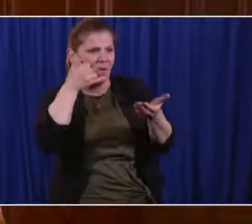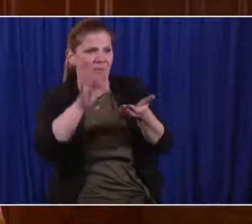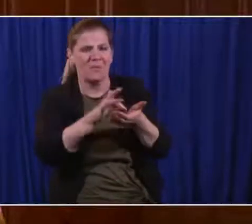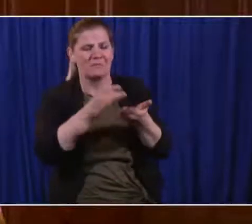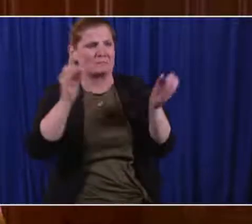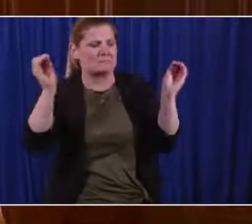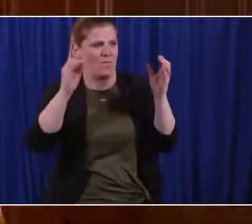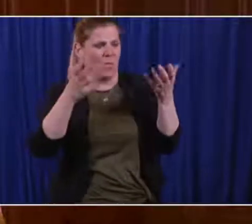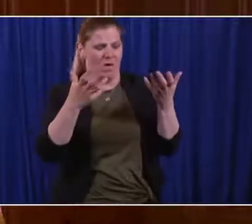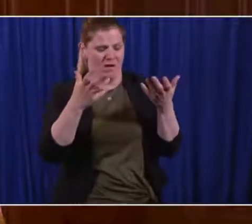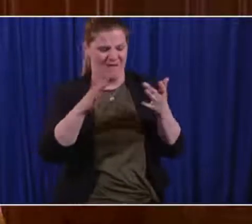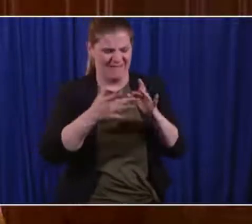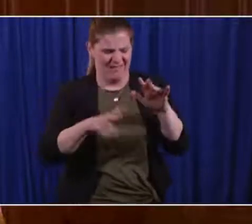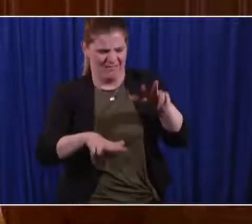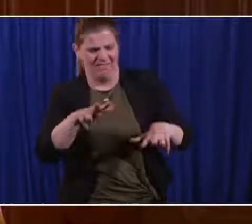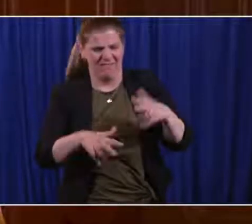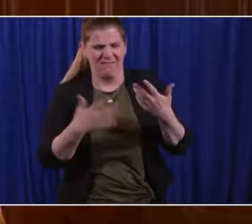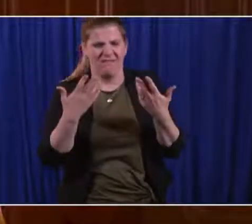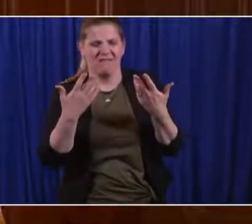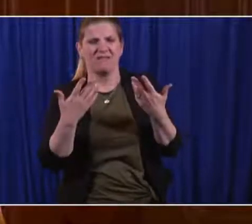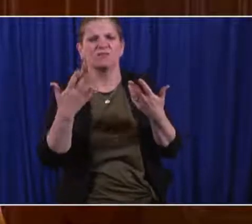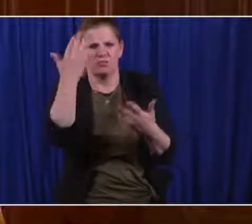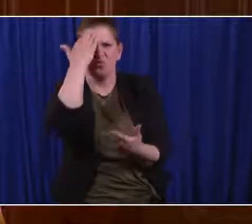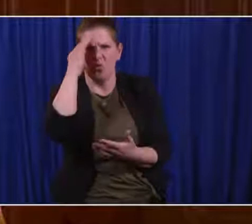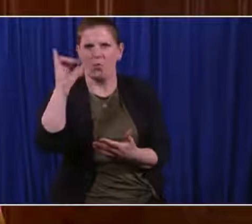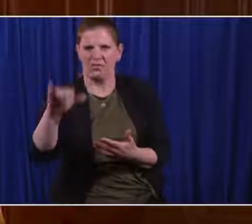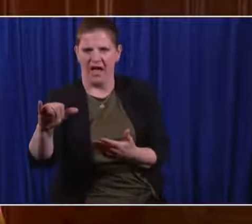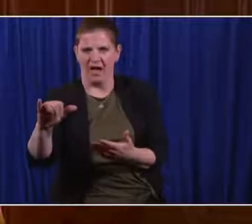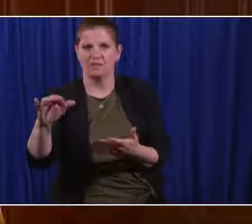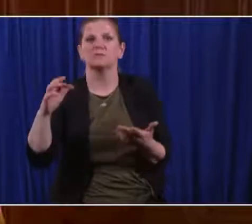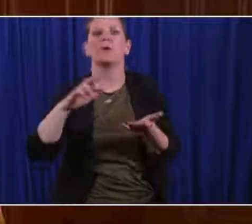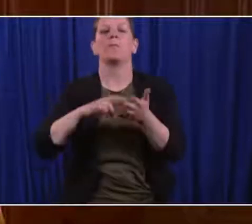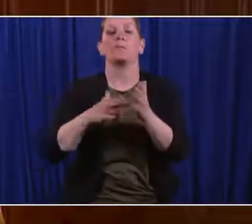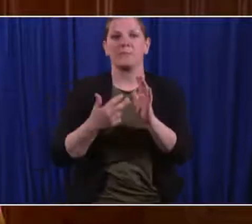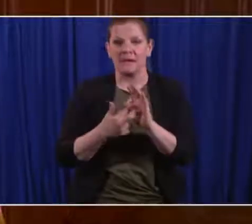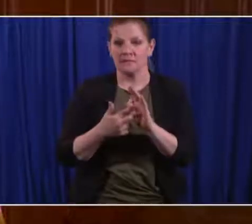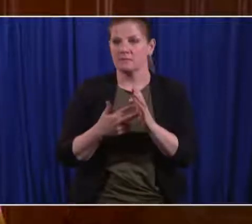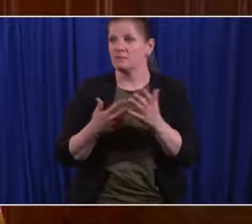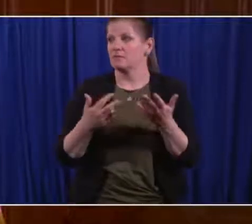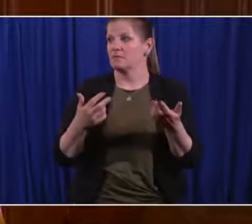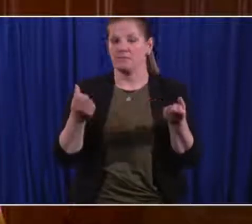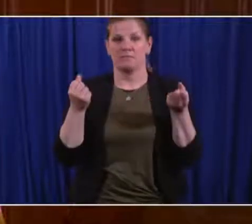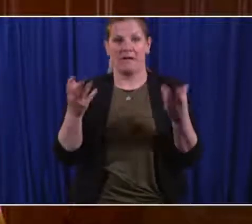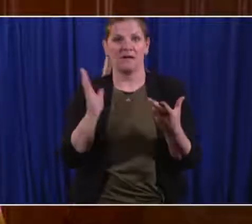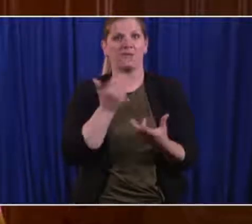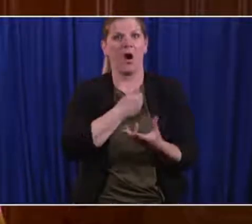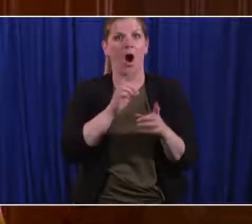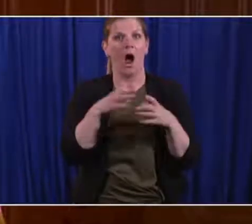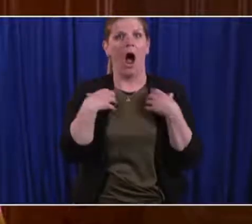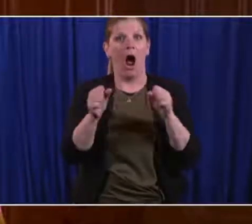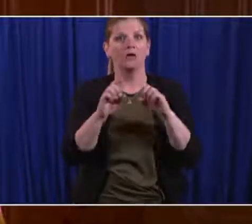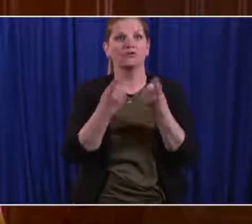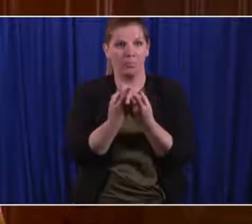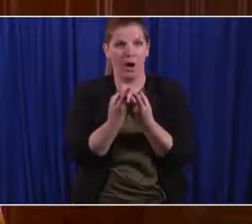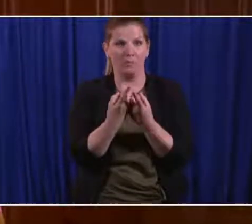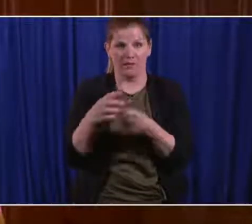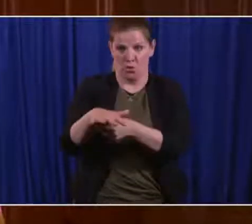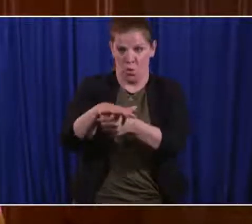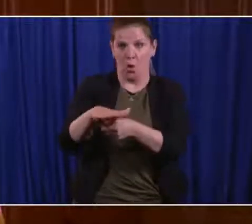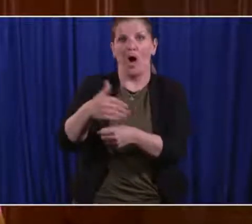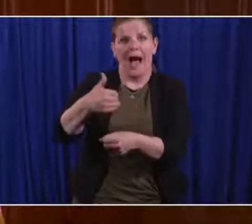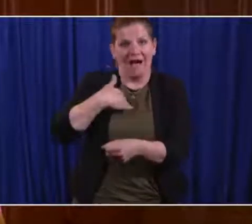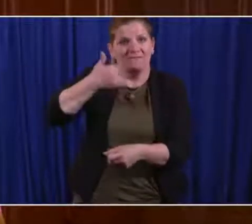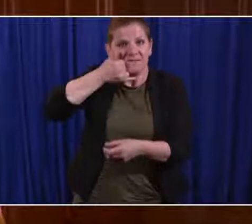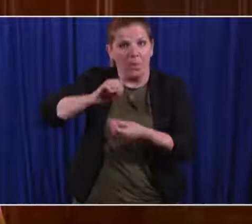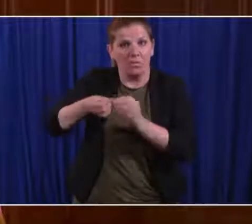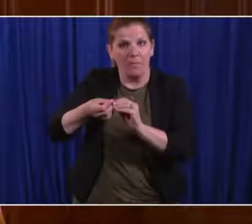that. So many of the health departments have a number that you can call to the local health department